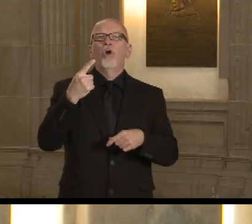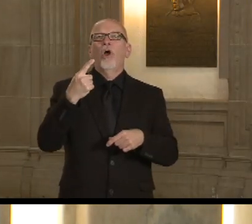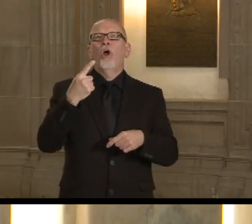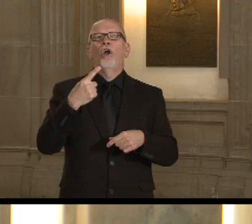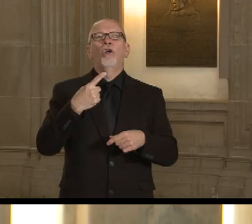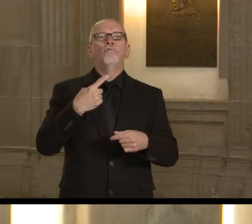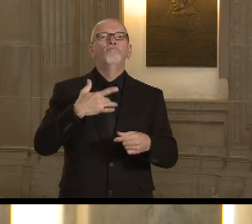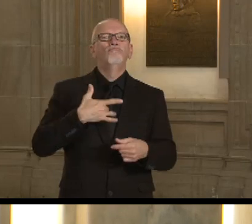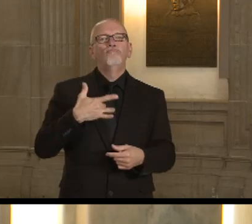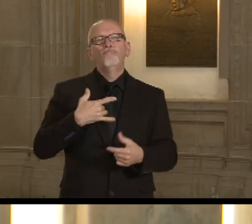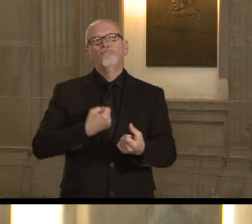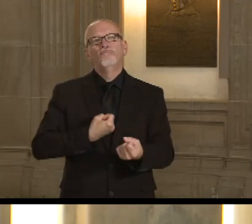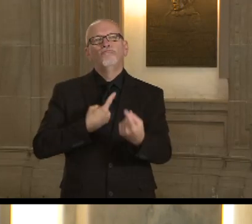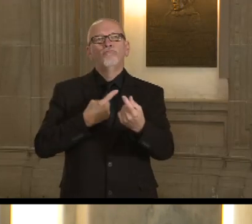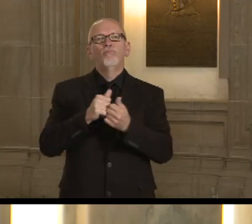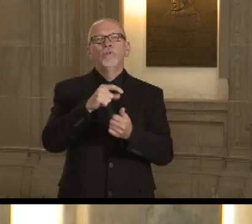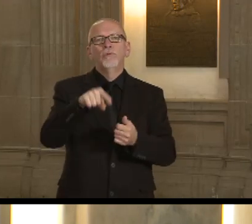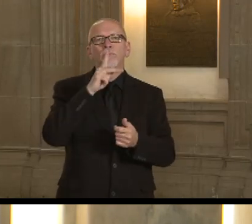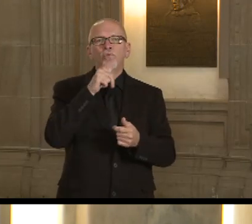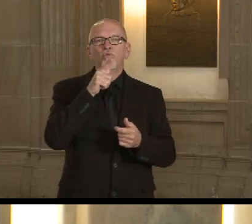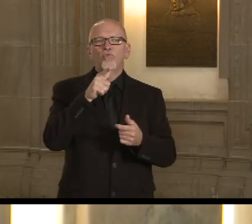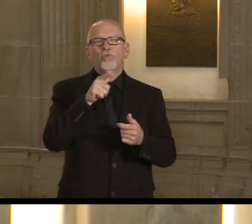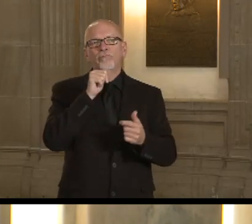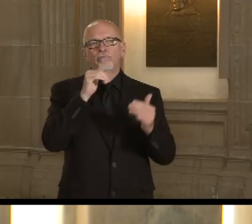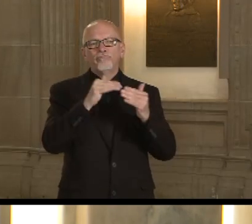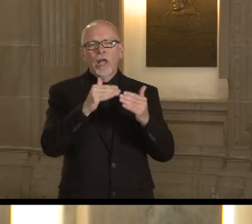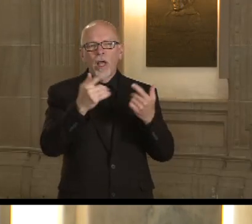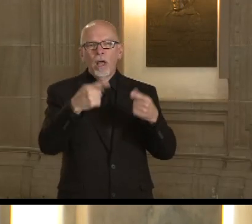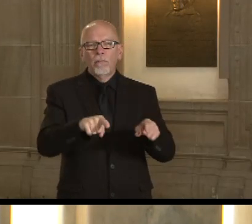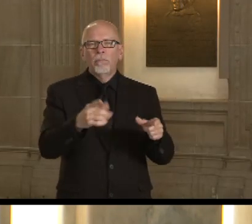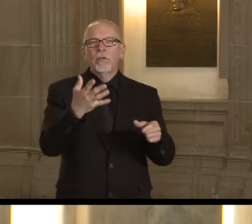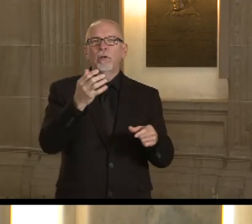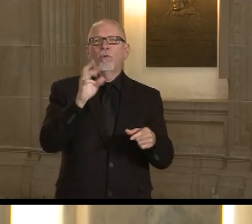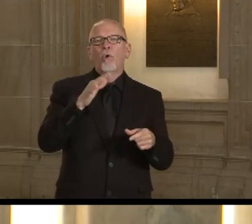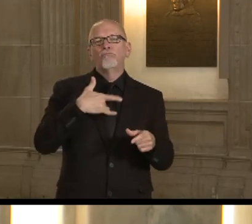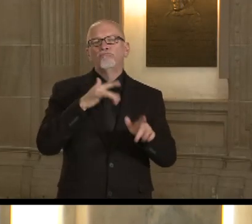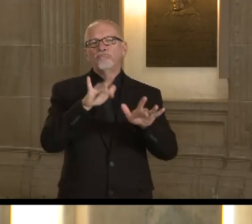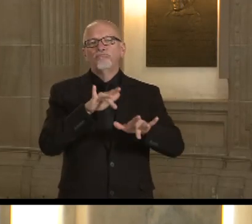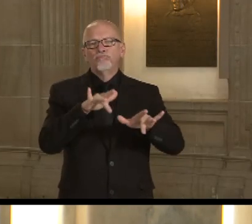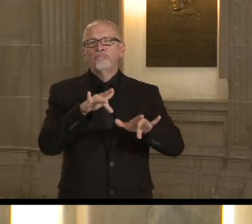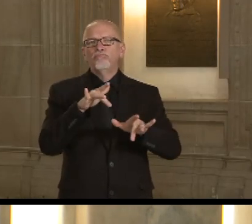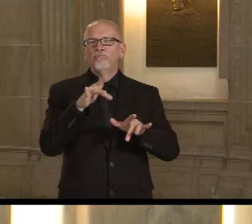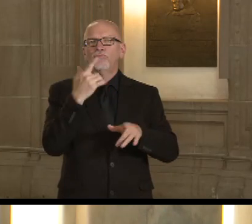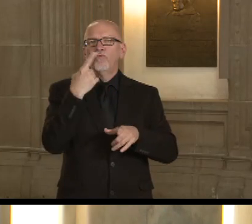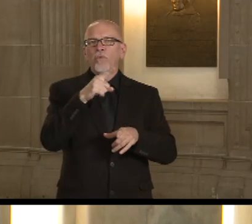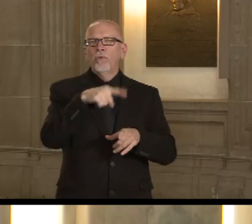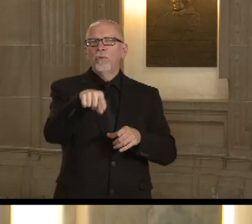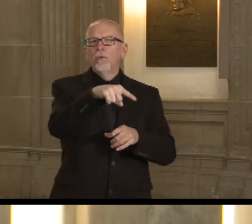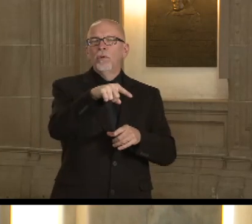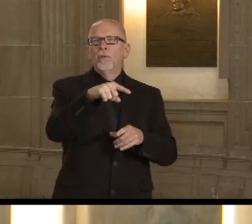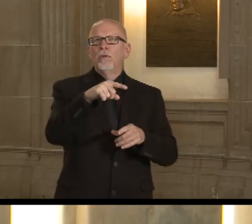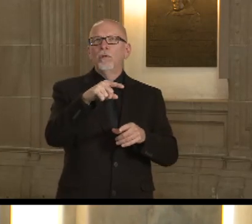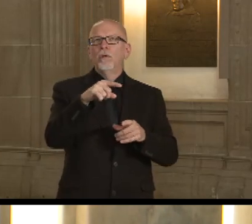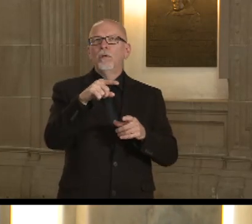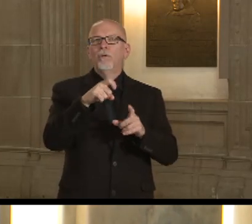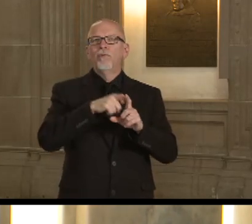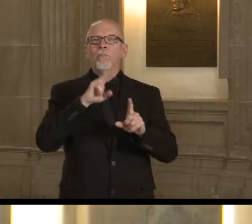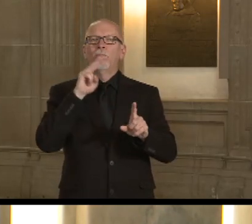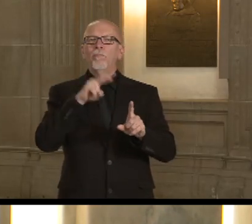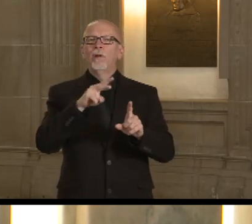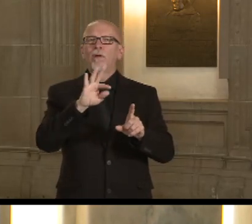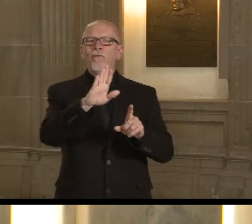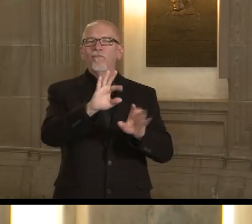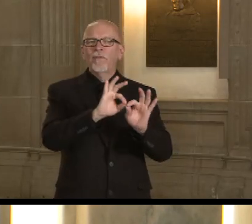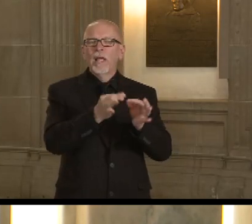empathizing with folks who have been treated unjustly or sympathizing from a perspective of with